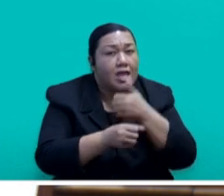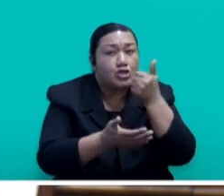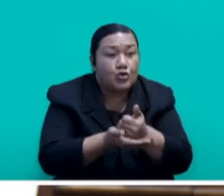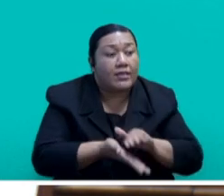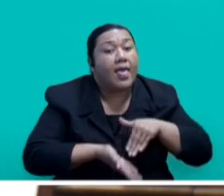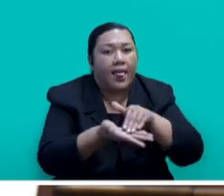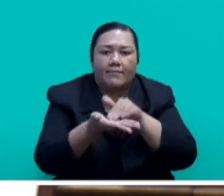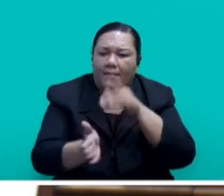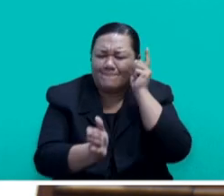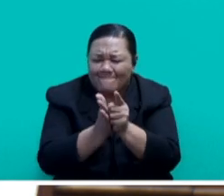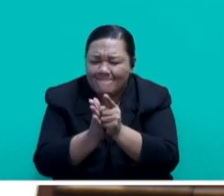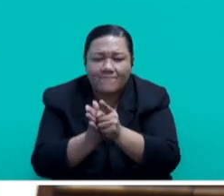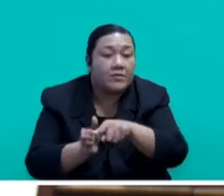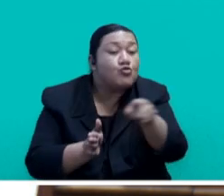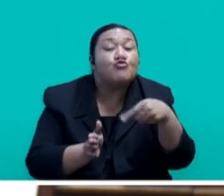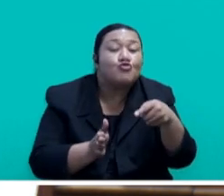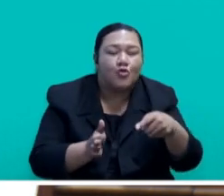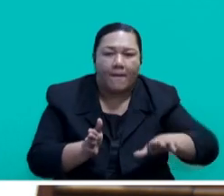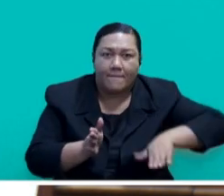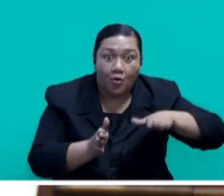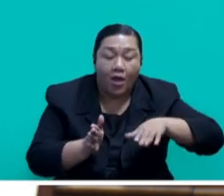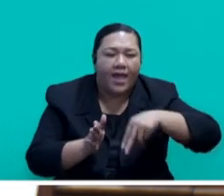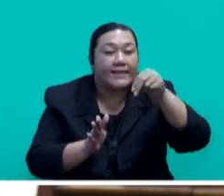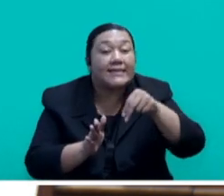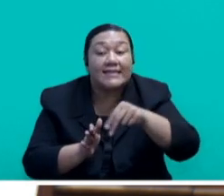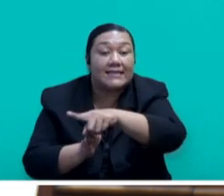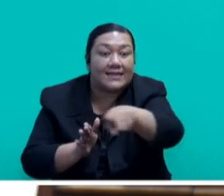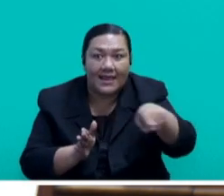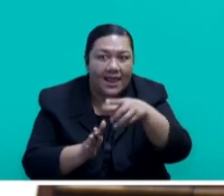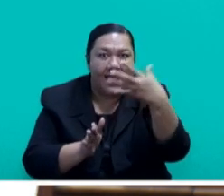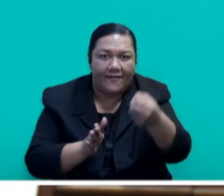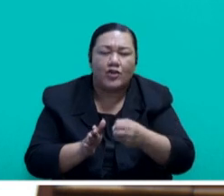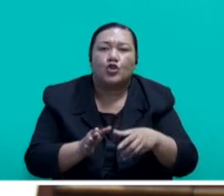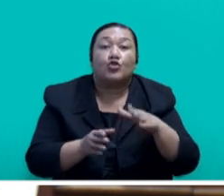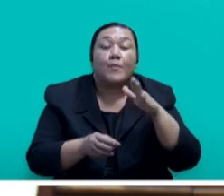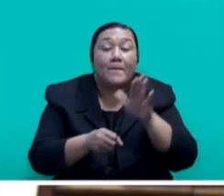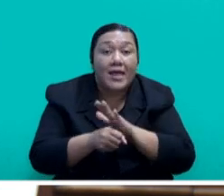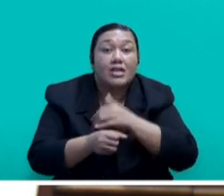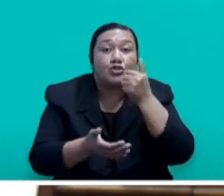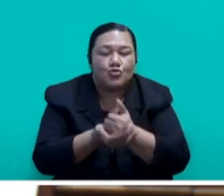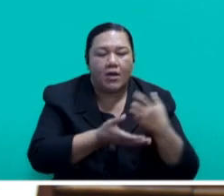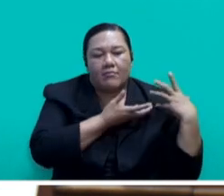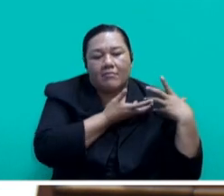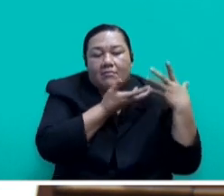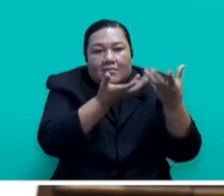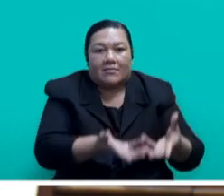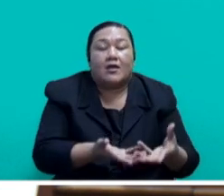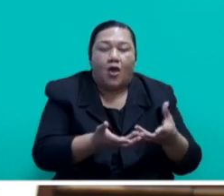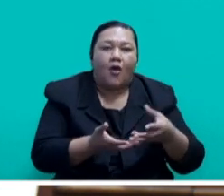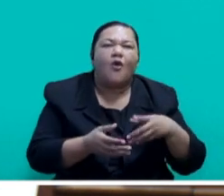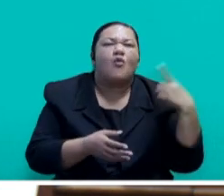and needy as possible and give relief to students burdened with health